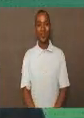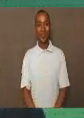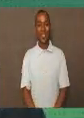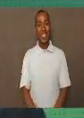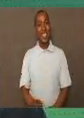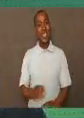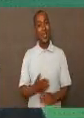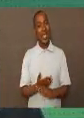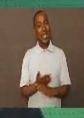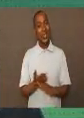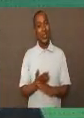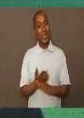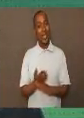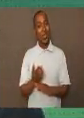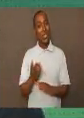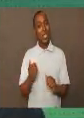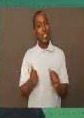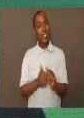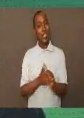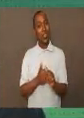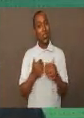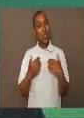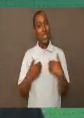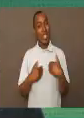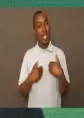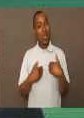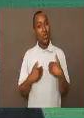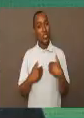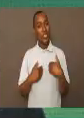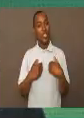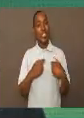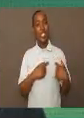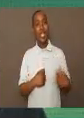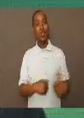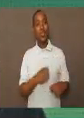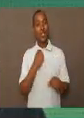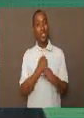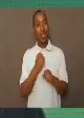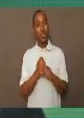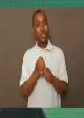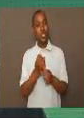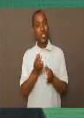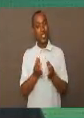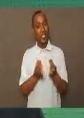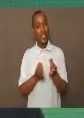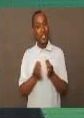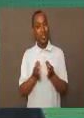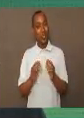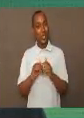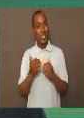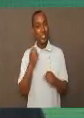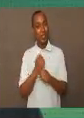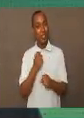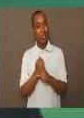Please describe the following structures in the heart and explain how they